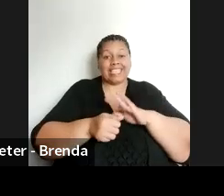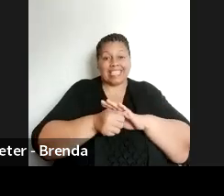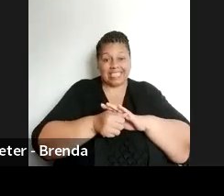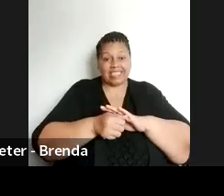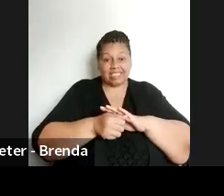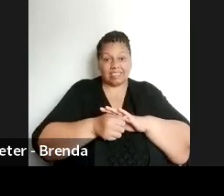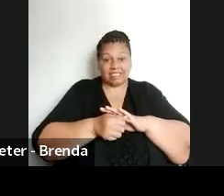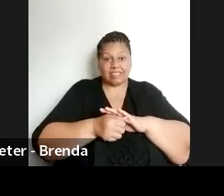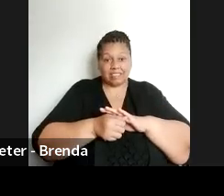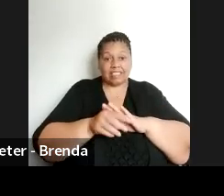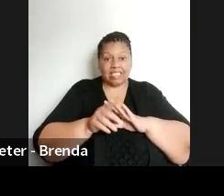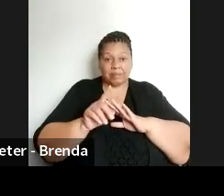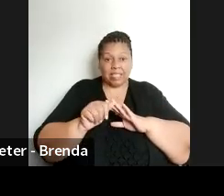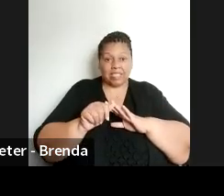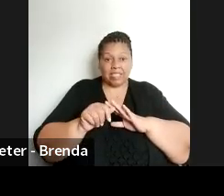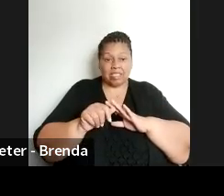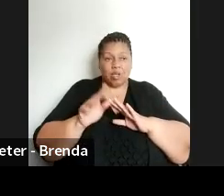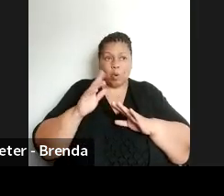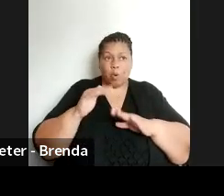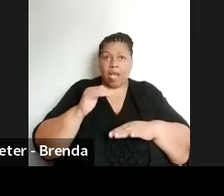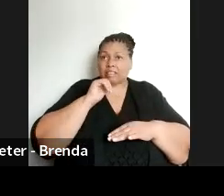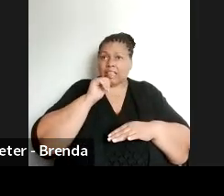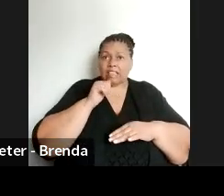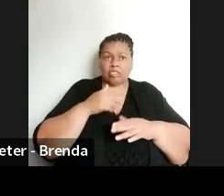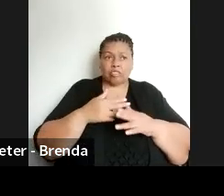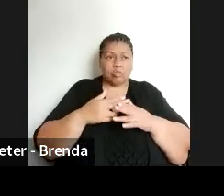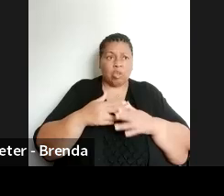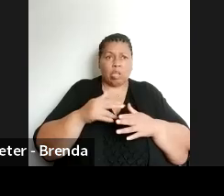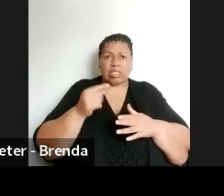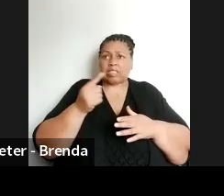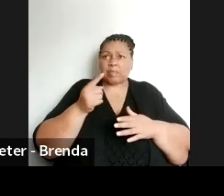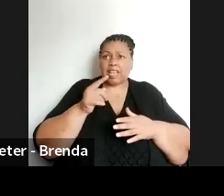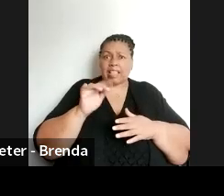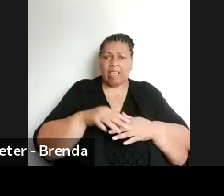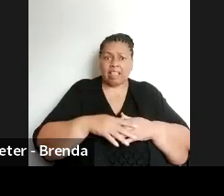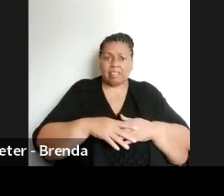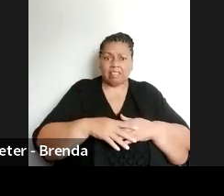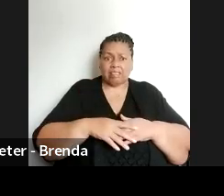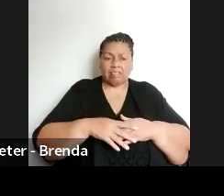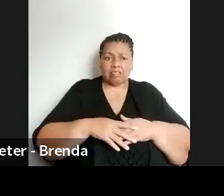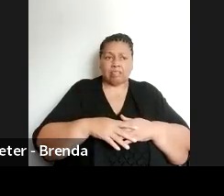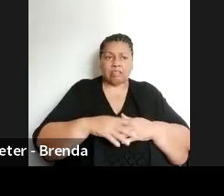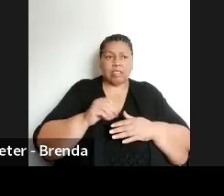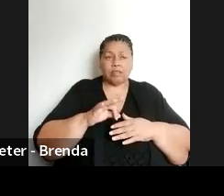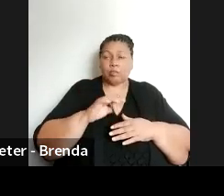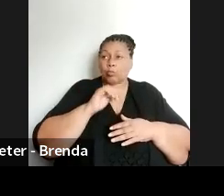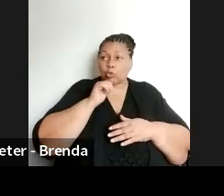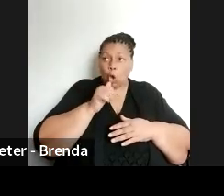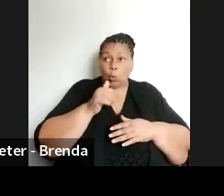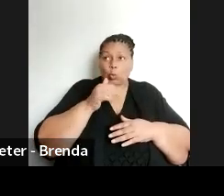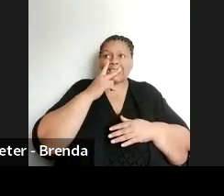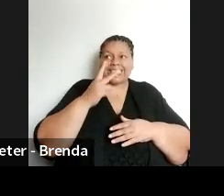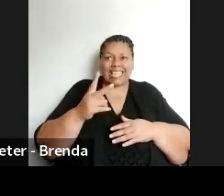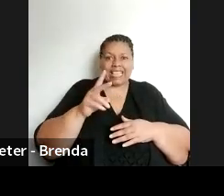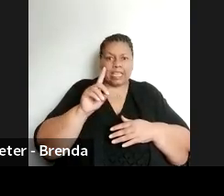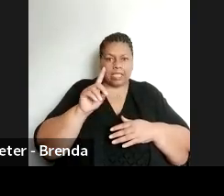just call it something like that if you don't see their disability?